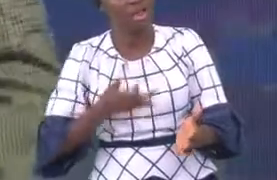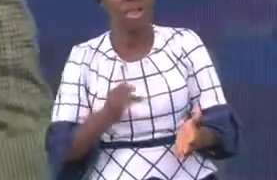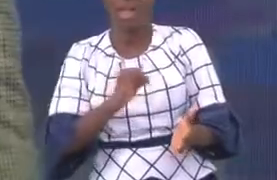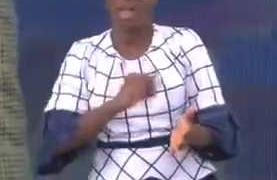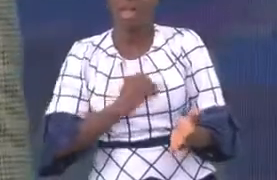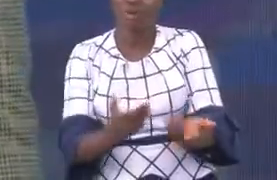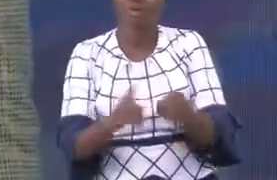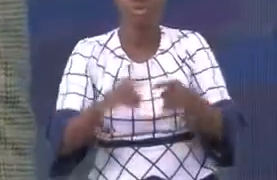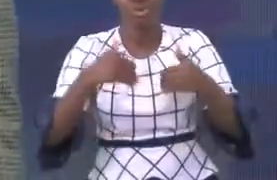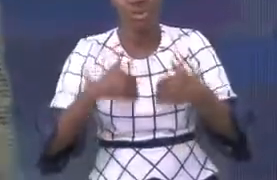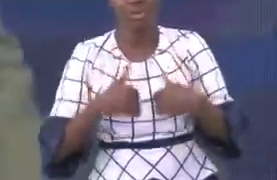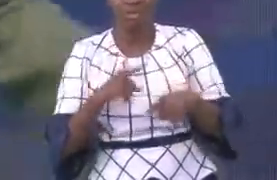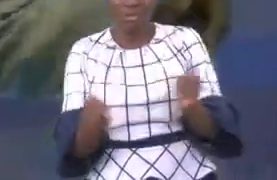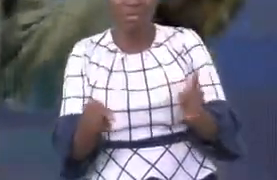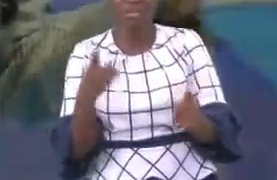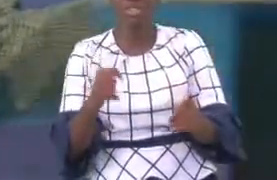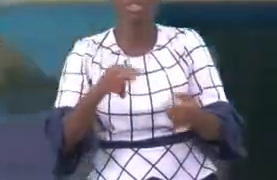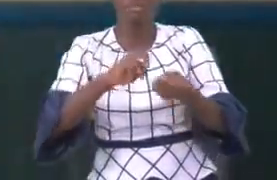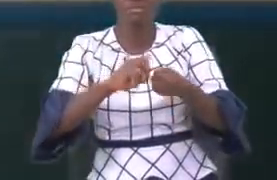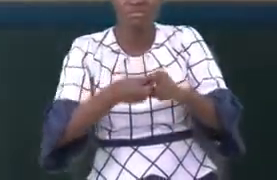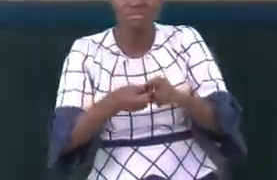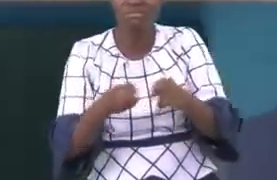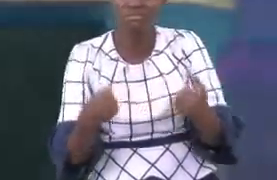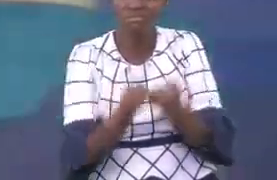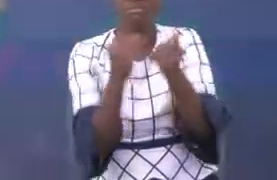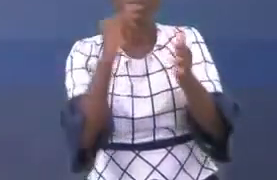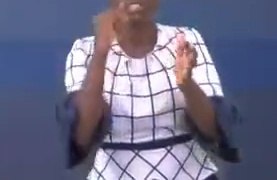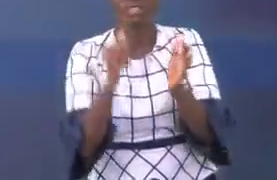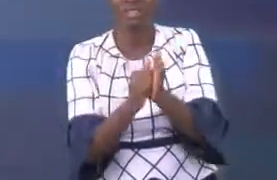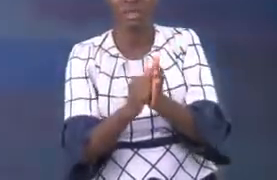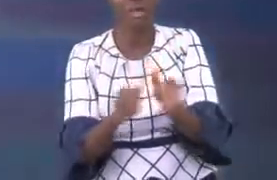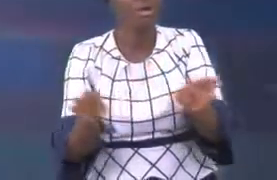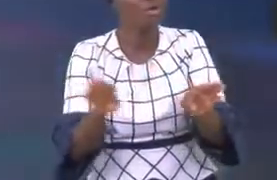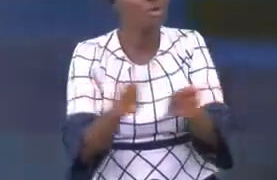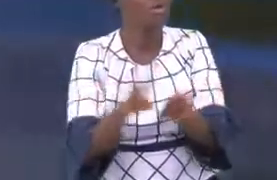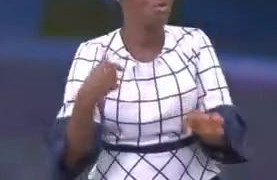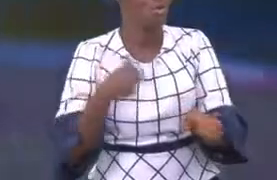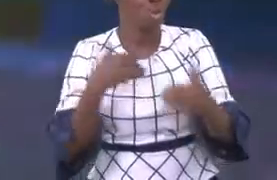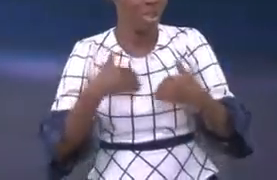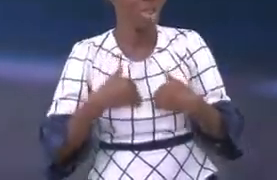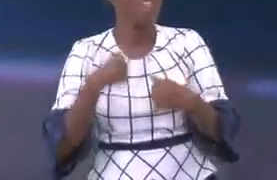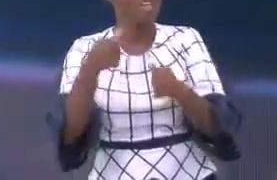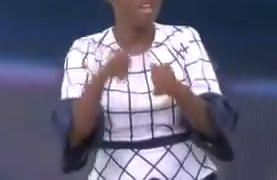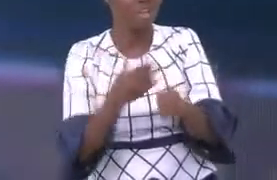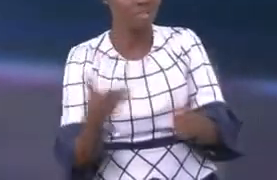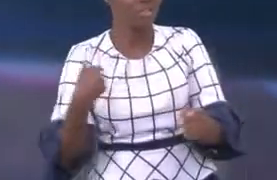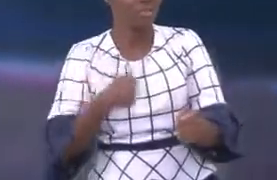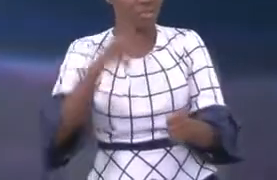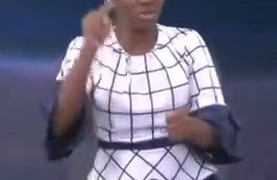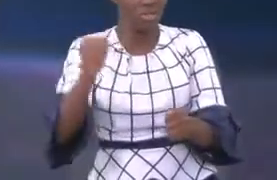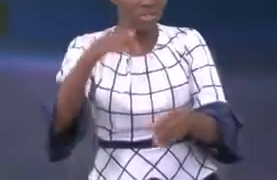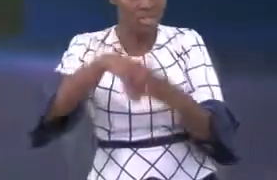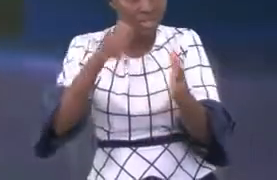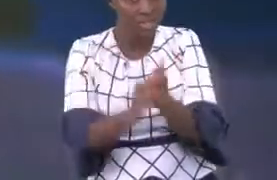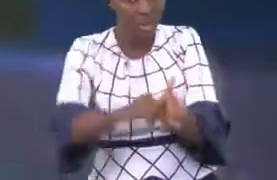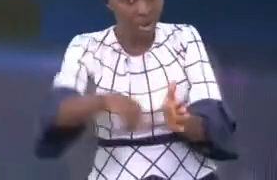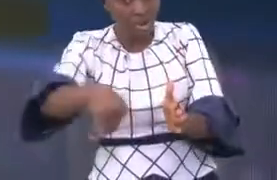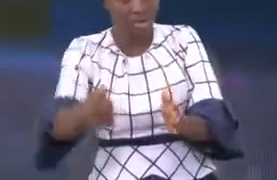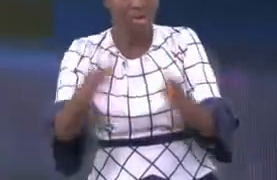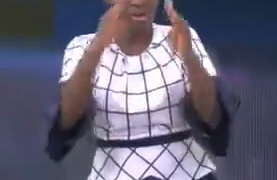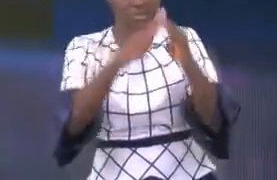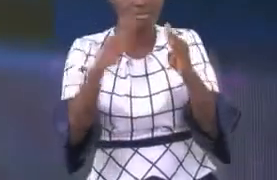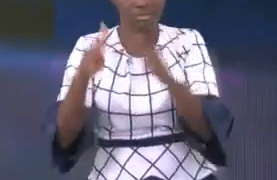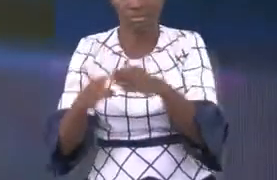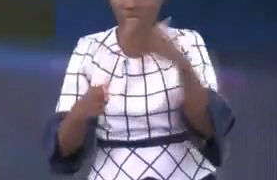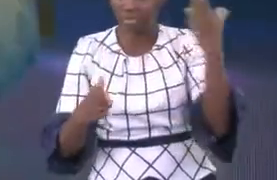have everything you need in that other town, where you are is cut off by